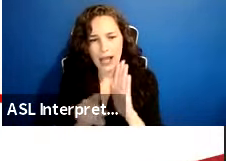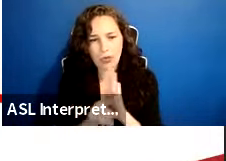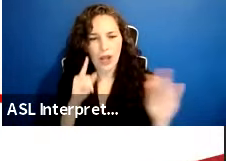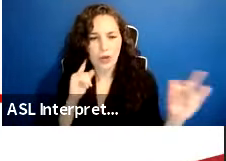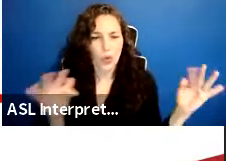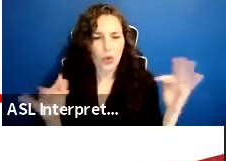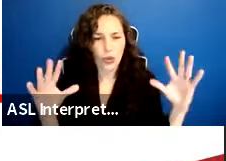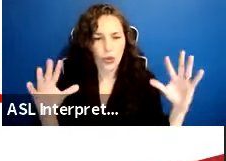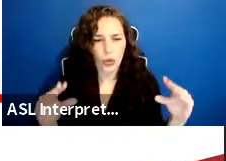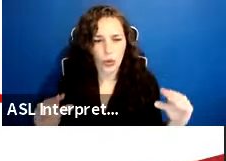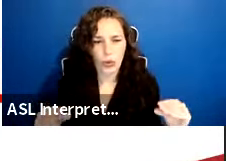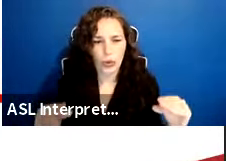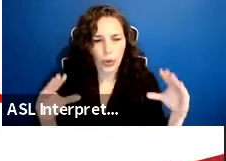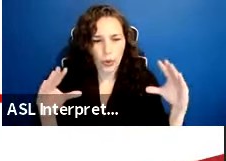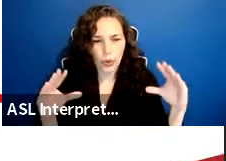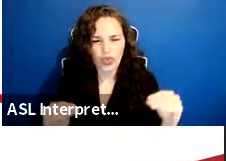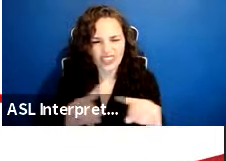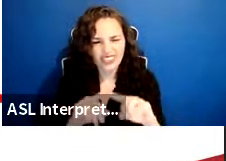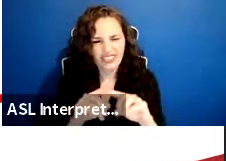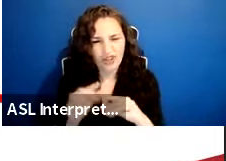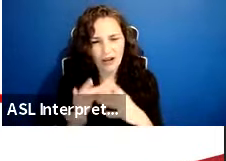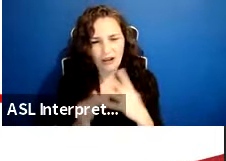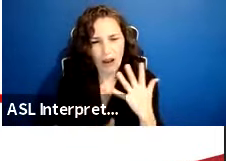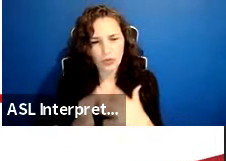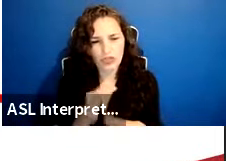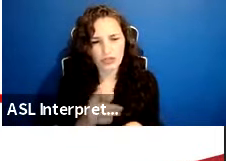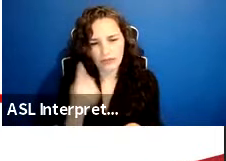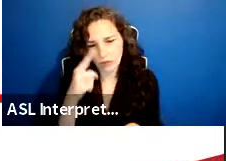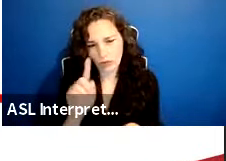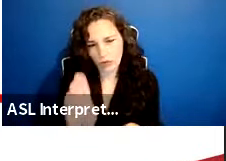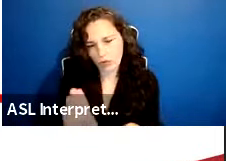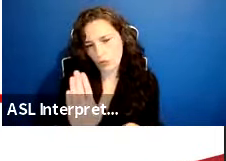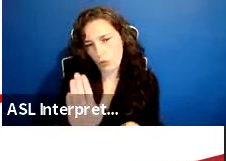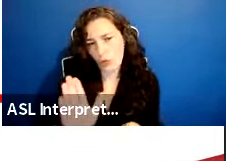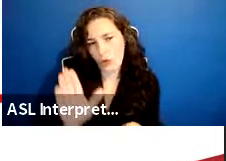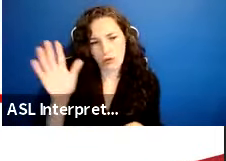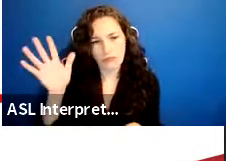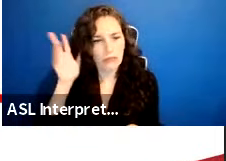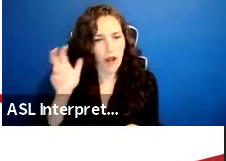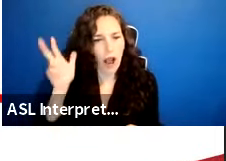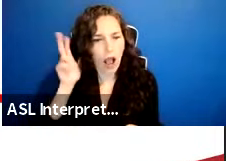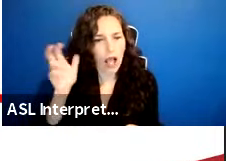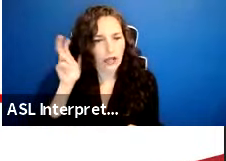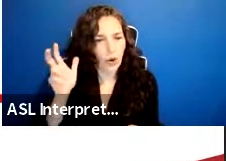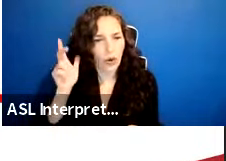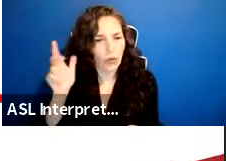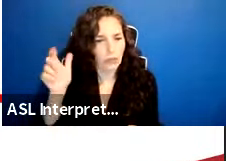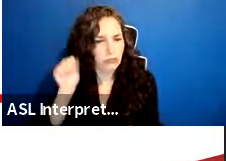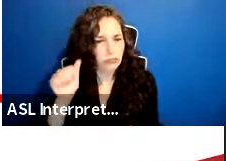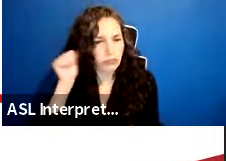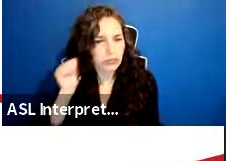little options for you to enhance your audio, again, to your liking.